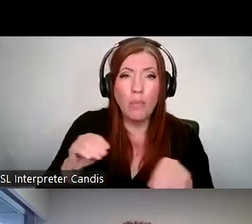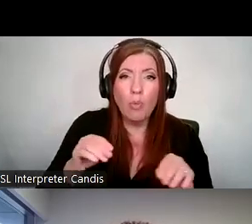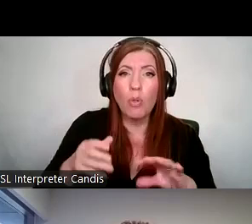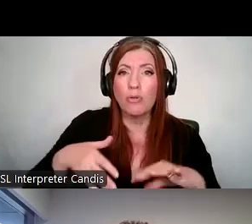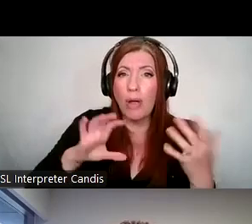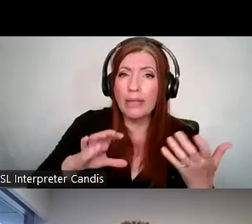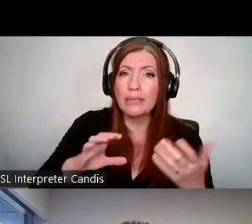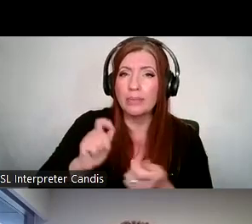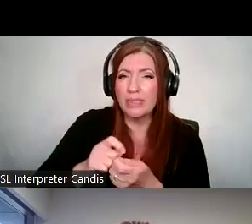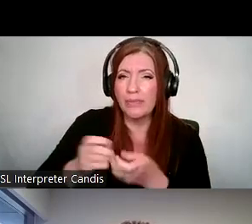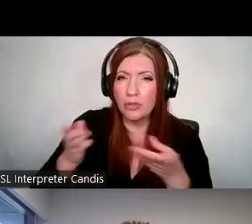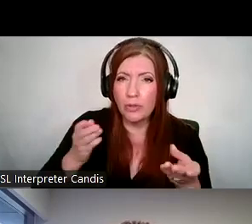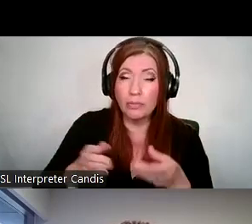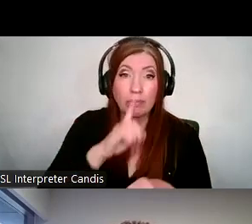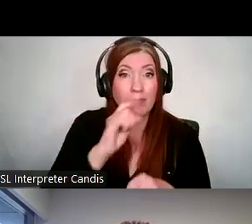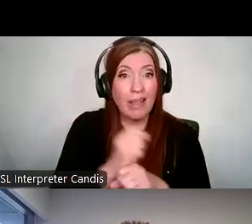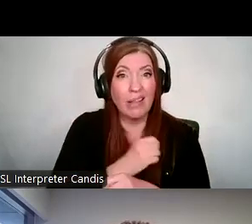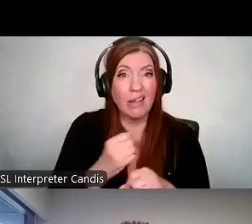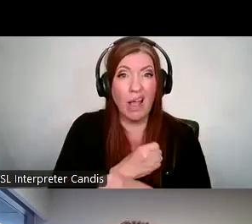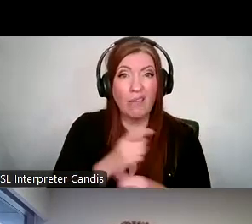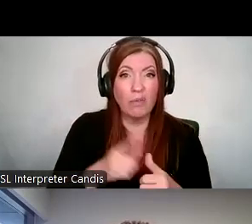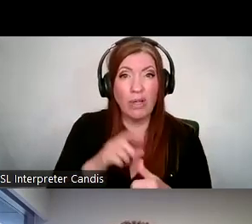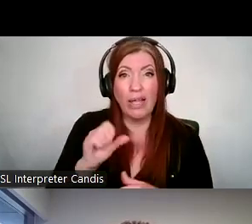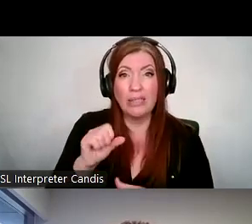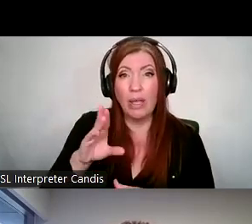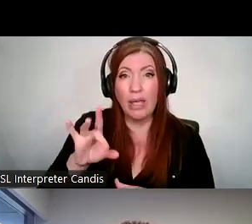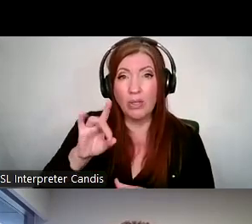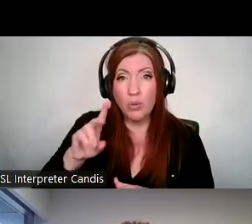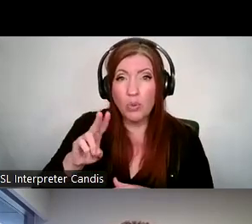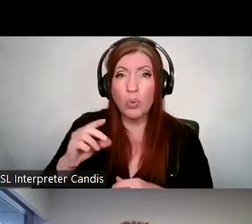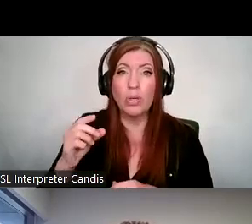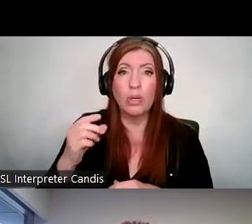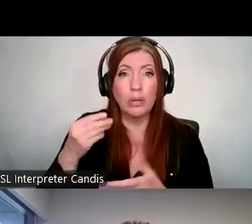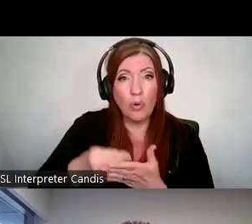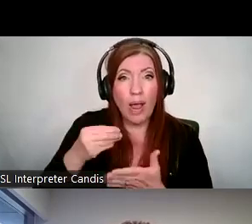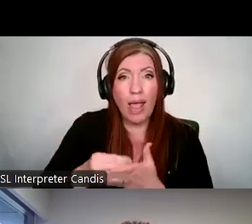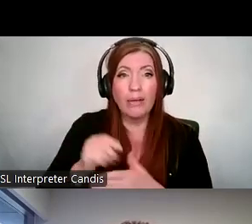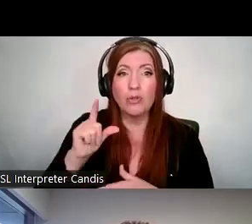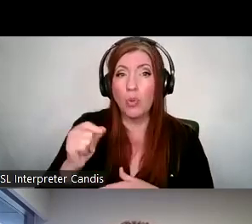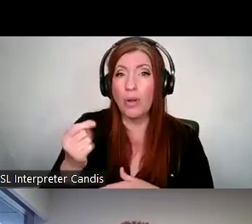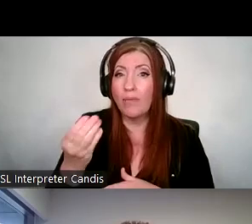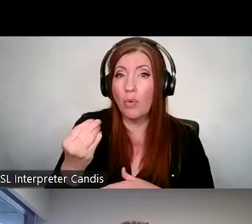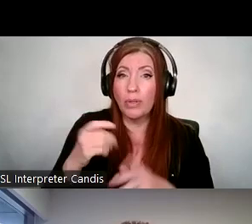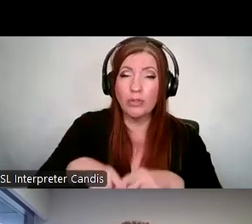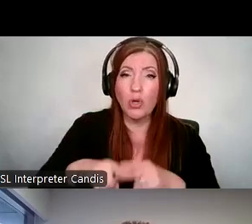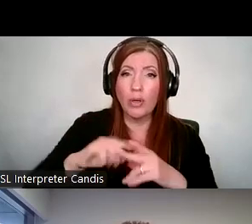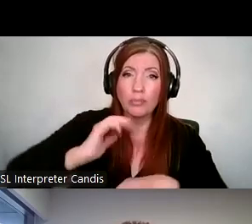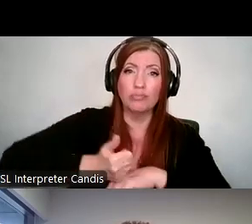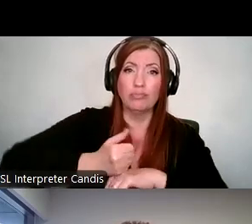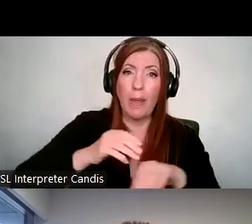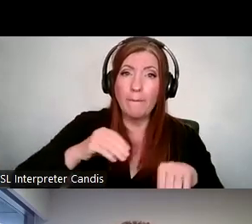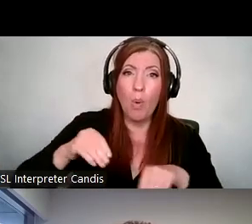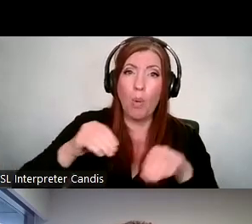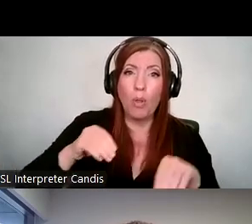we actually got our first SB 82 grant in 2014 and started mobile crisis with 2